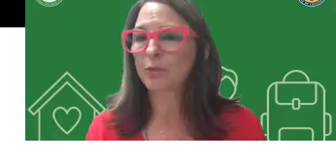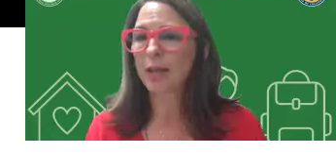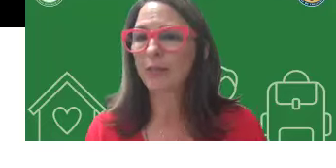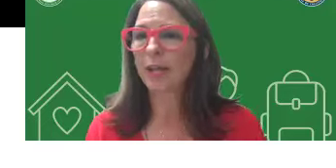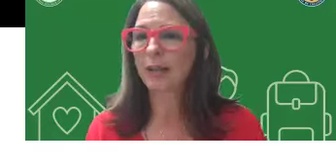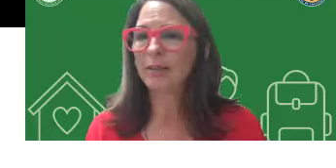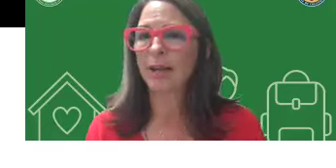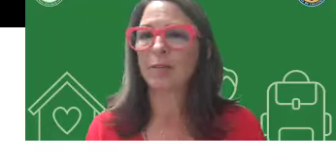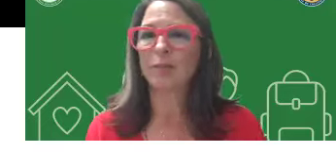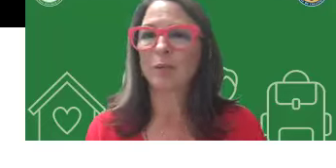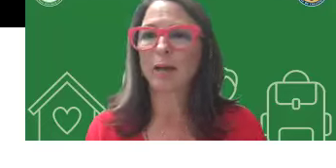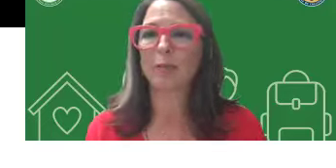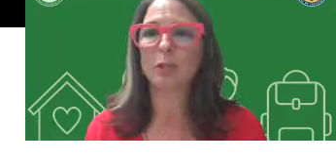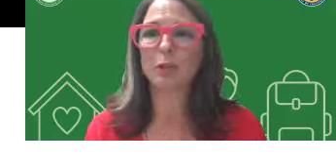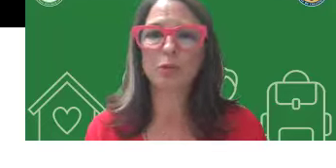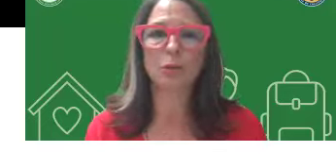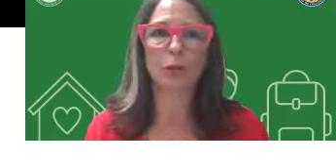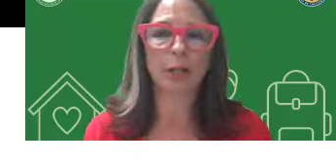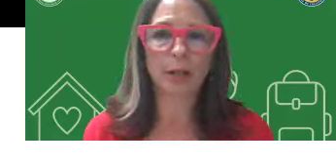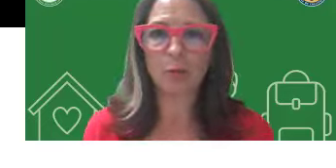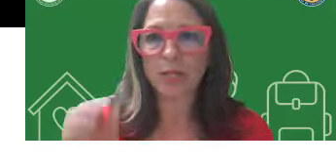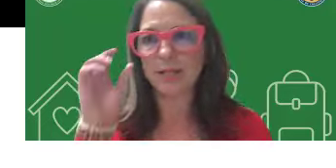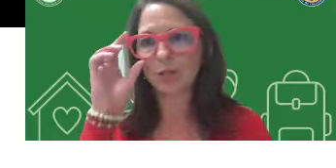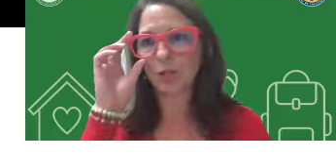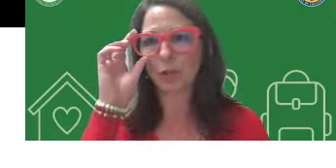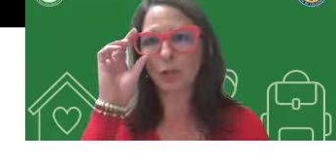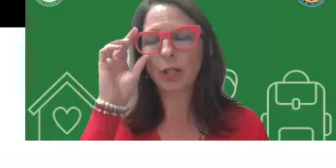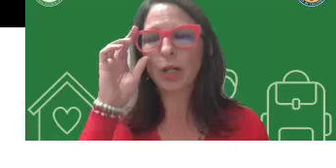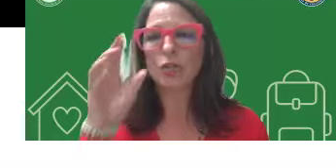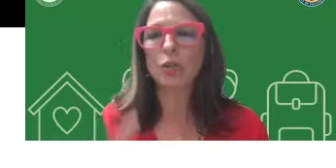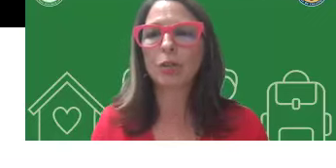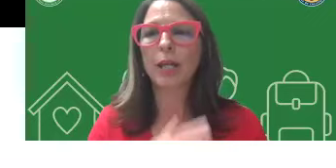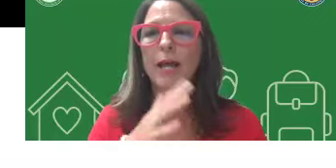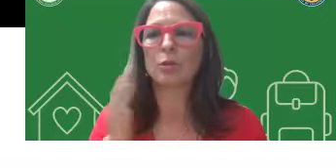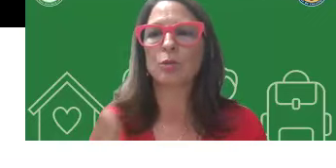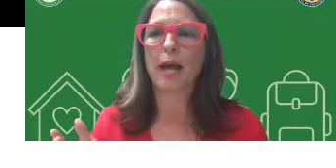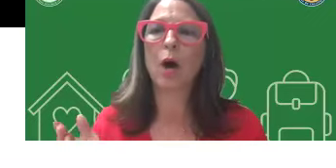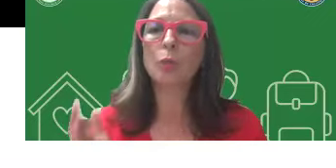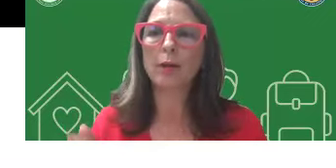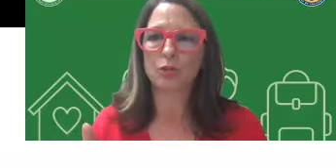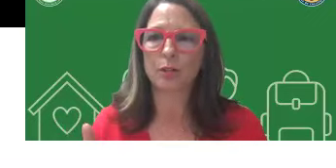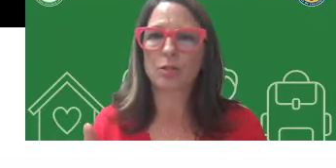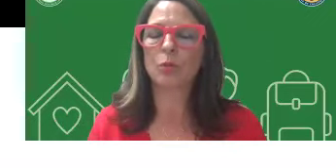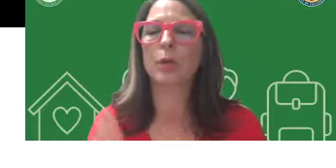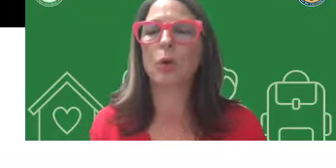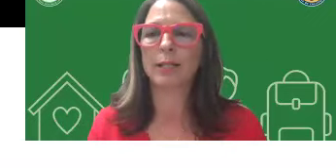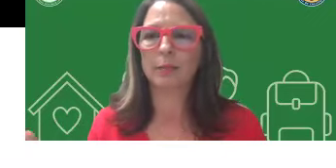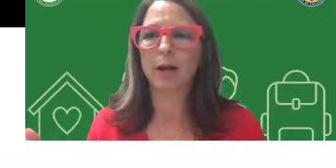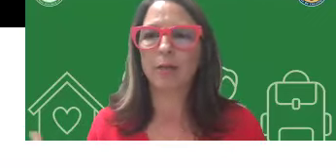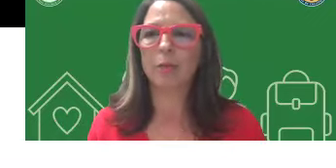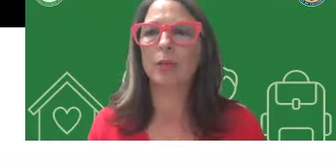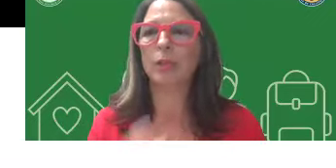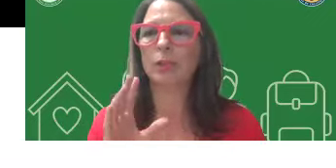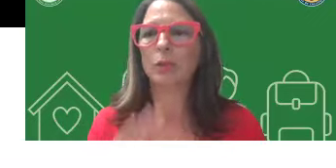have a survey at the end to have feedback from you, so your voice gets heard. So you'll get, all registrants will get